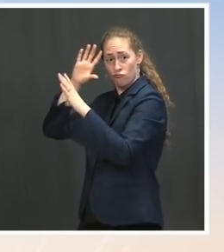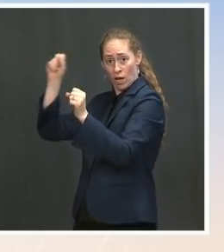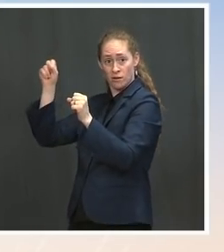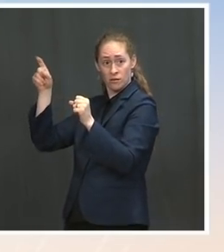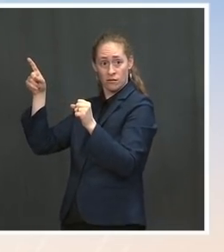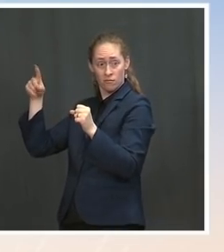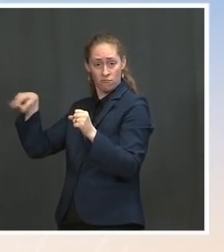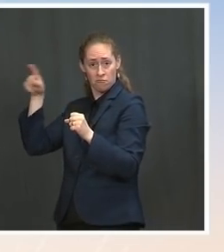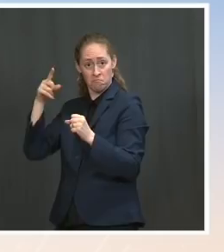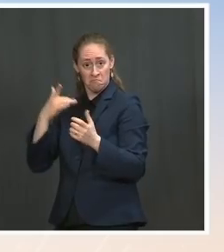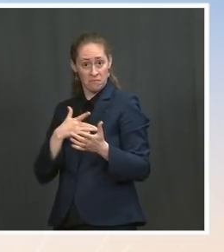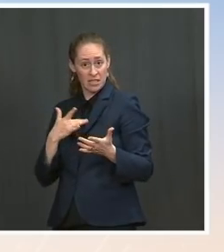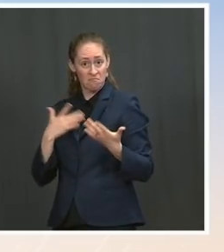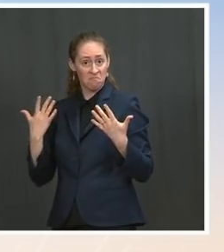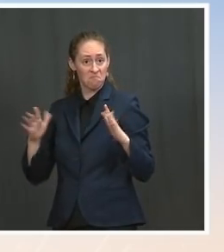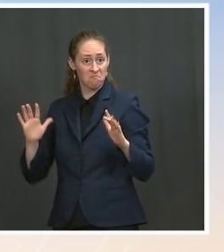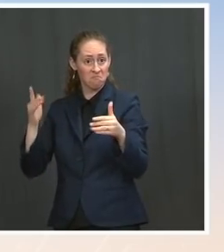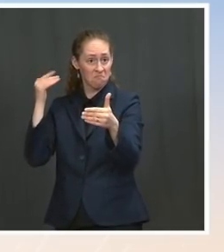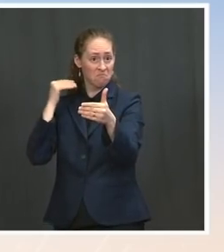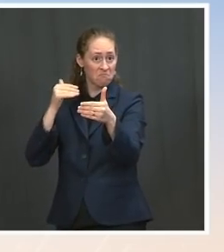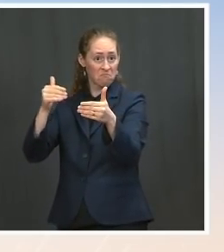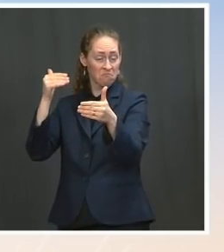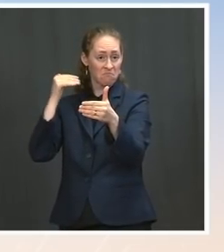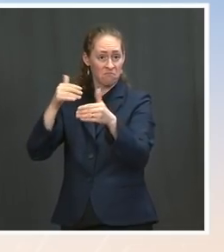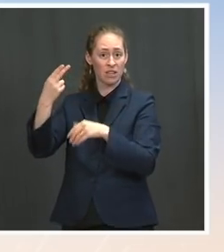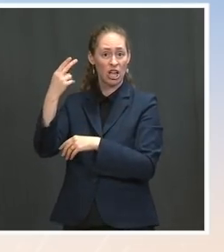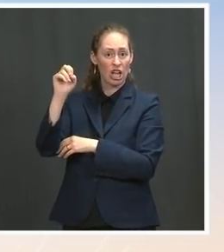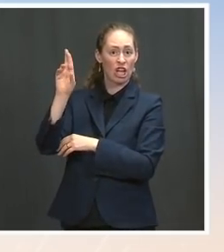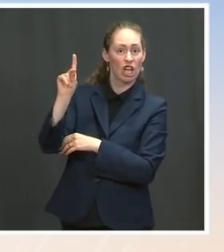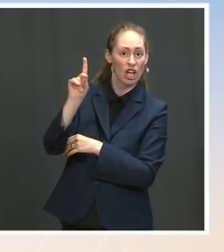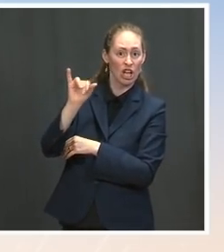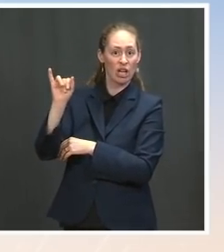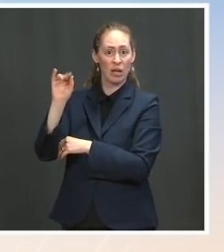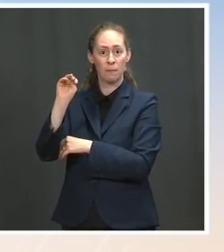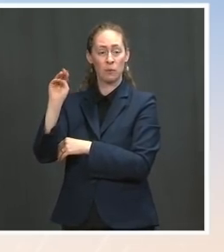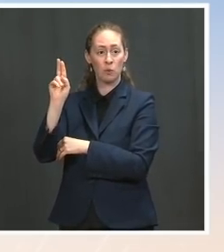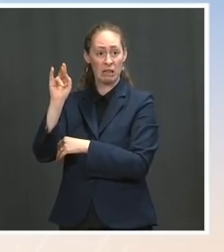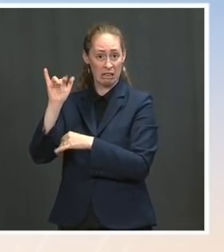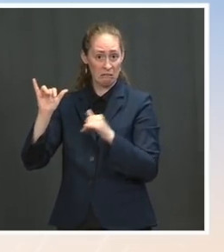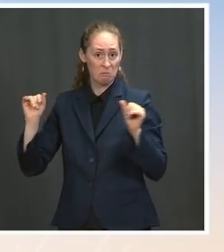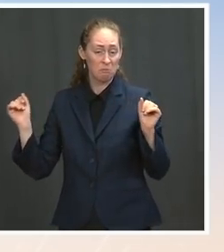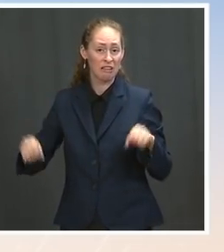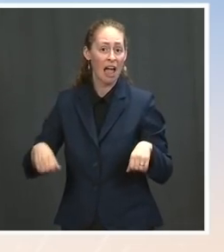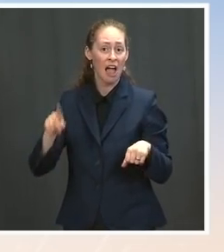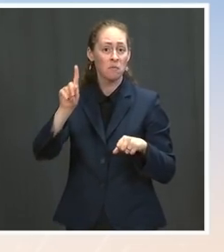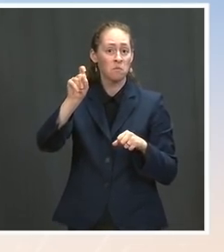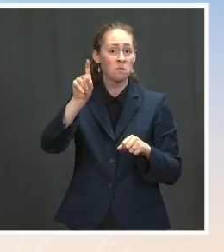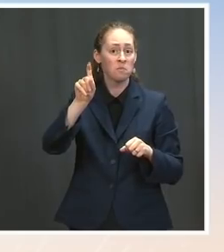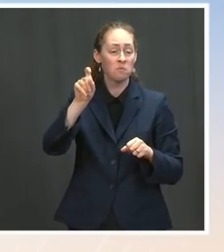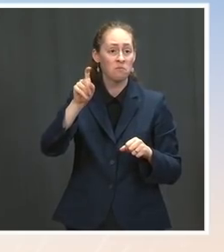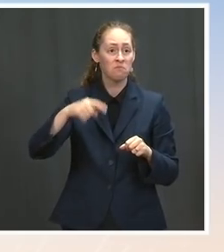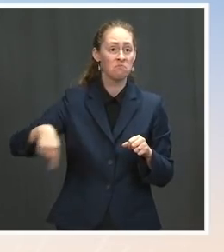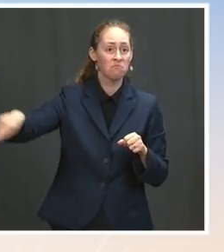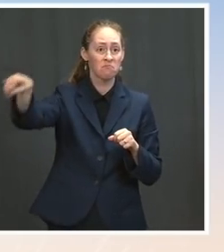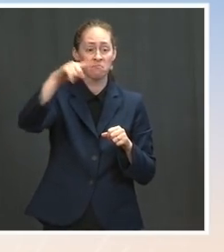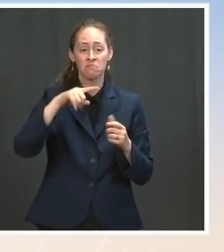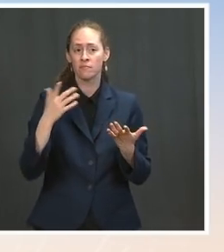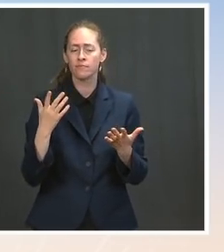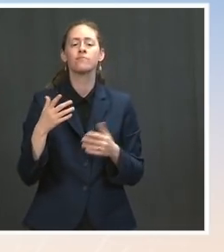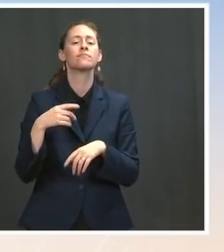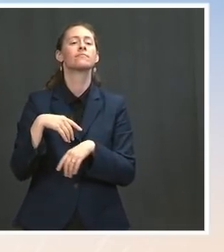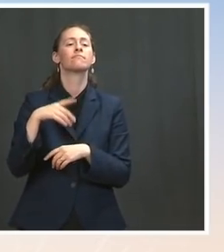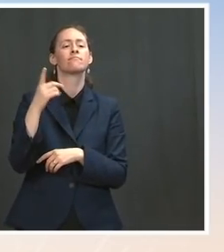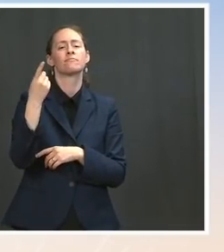be realistic and achievable? Well, I would say first that Dr. Fauci has spoken to this and the kind of terminology of